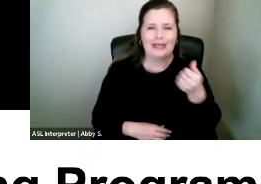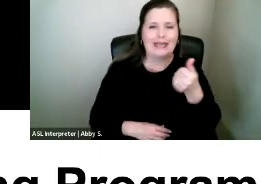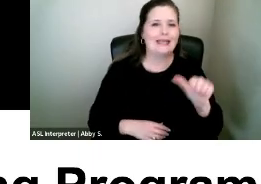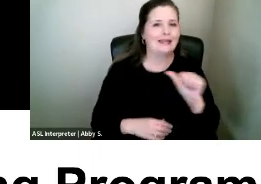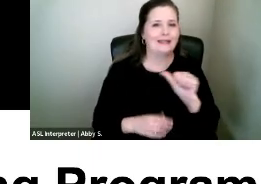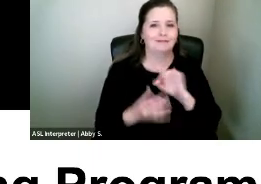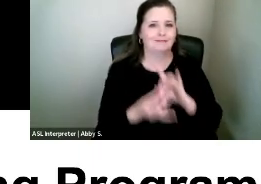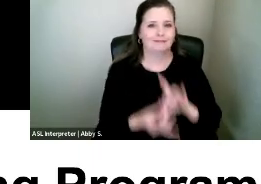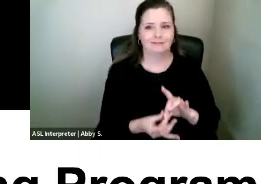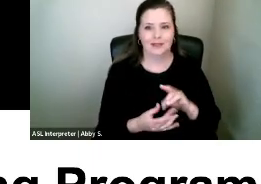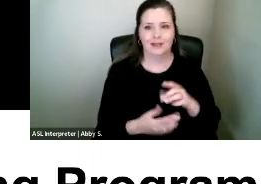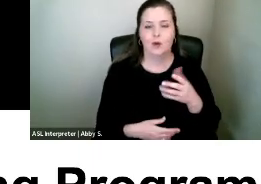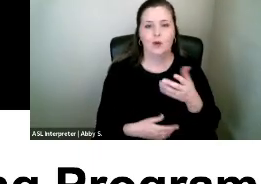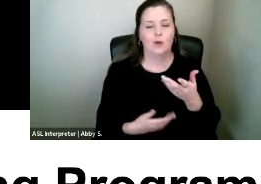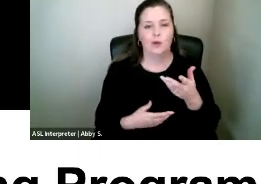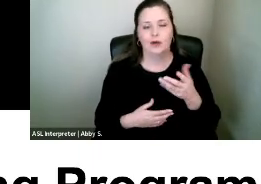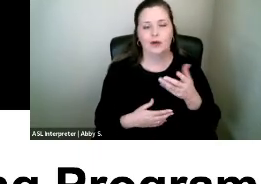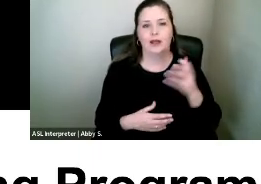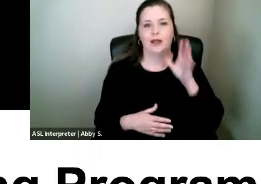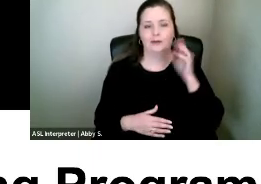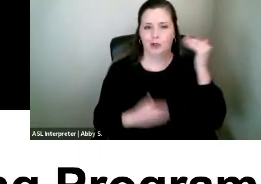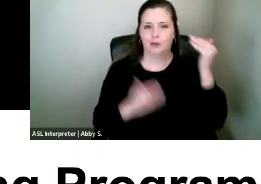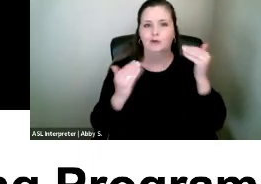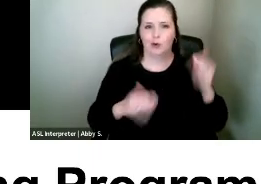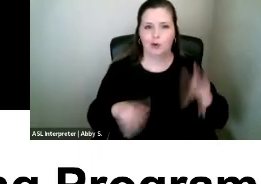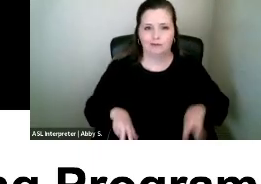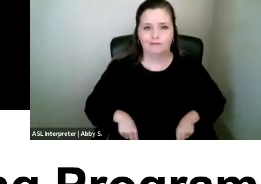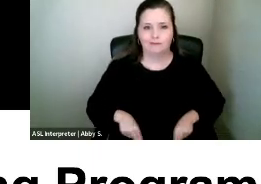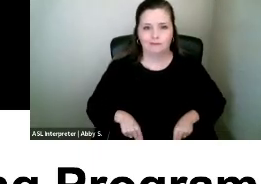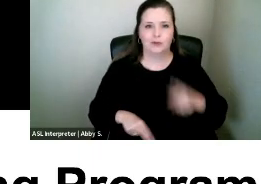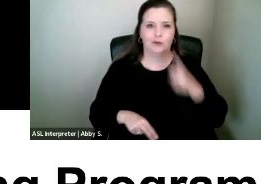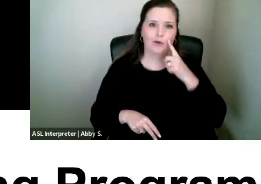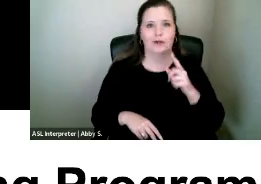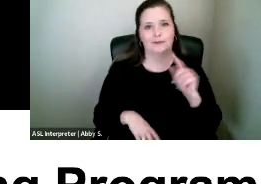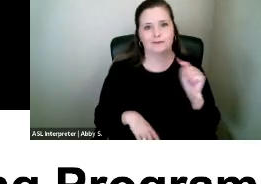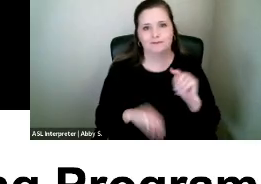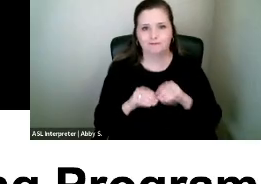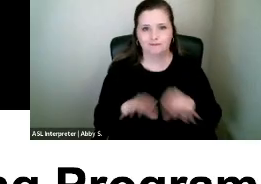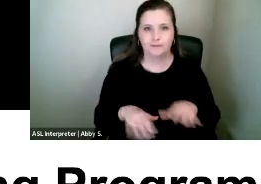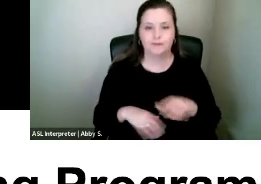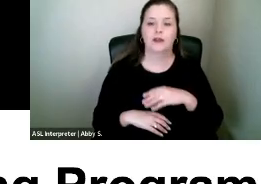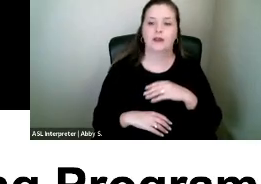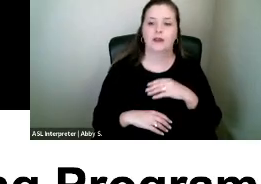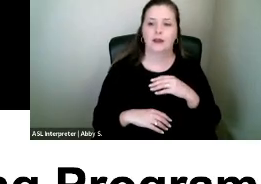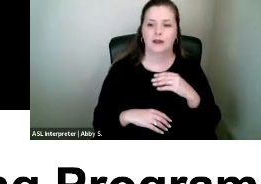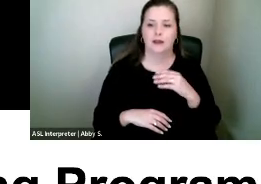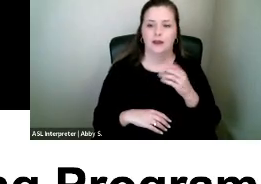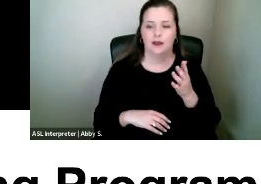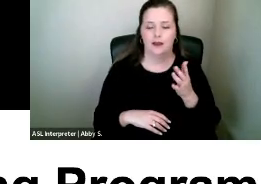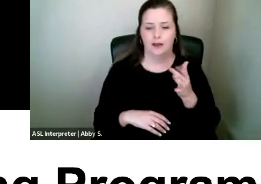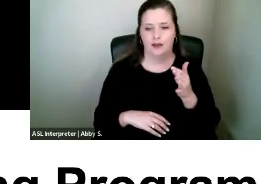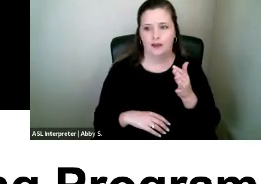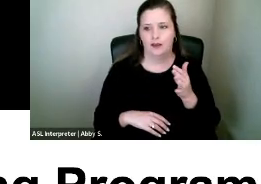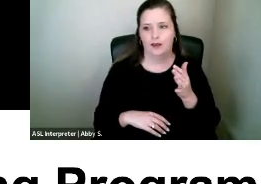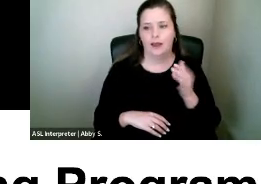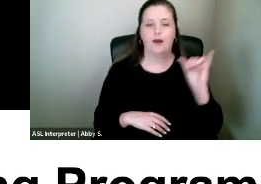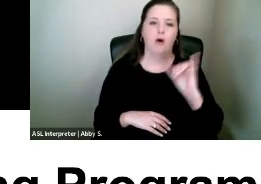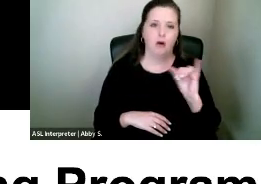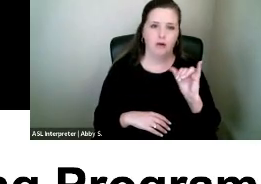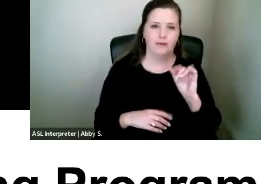any incontinence supplies you may have. And this payment will be in addition to any